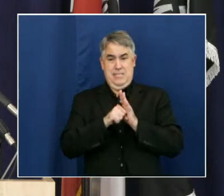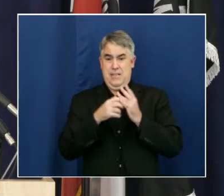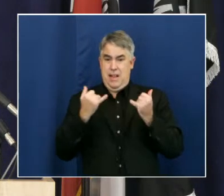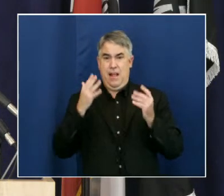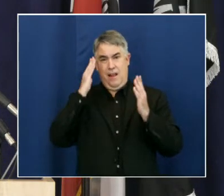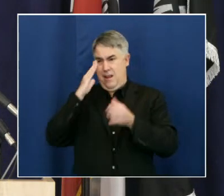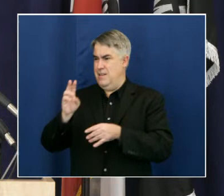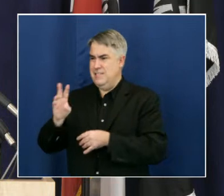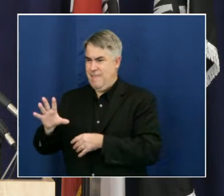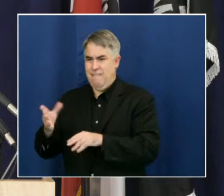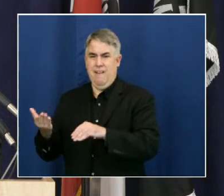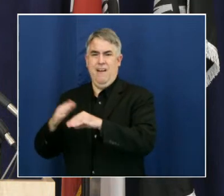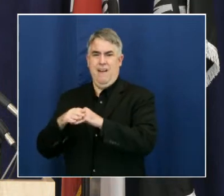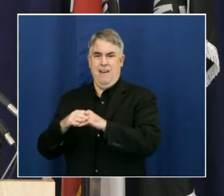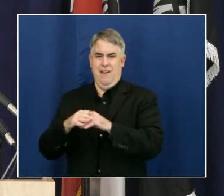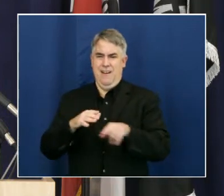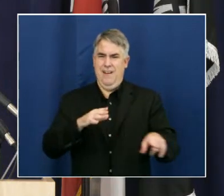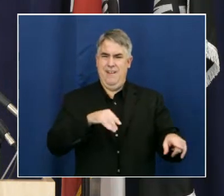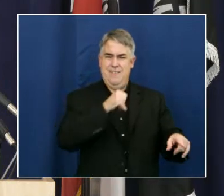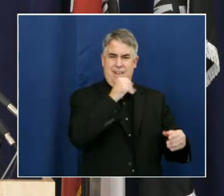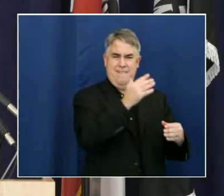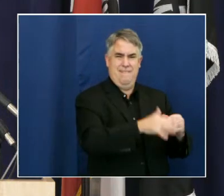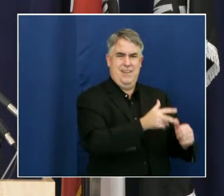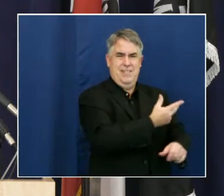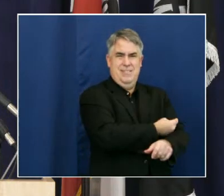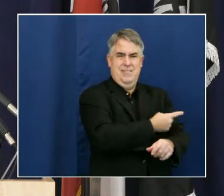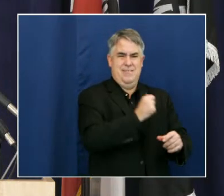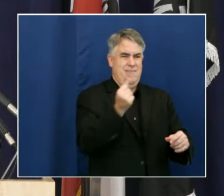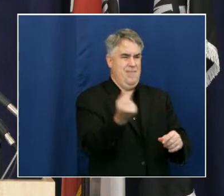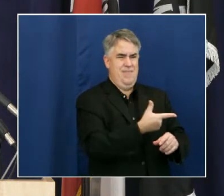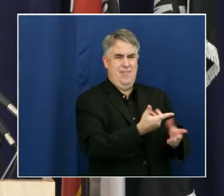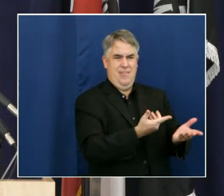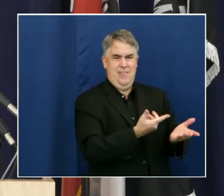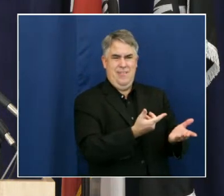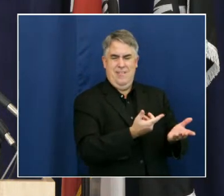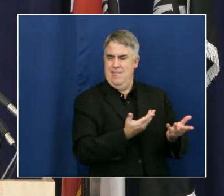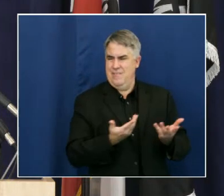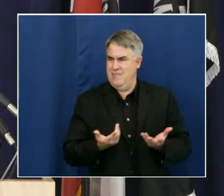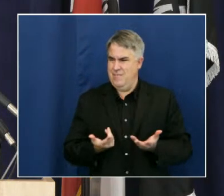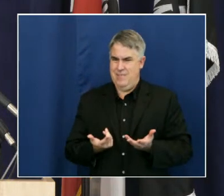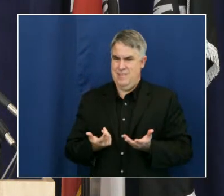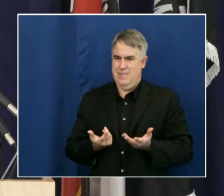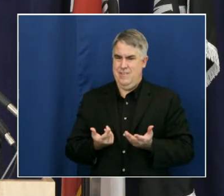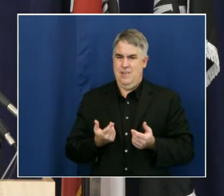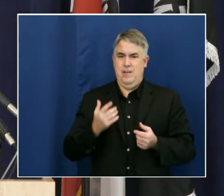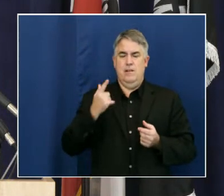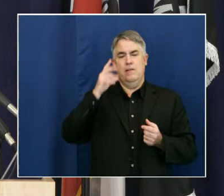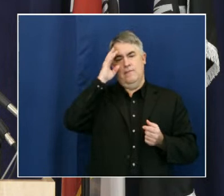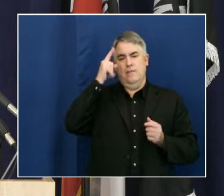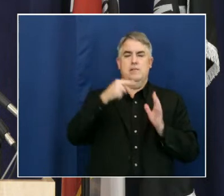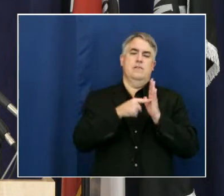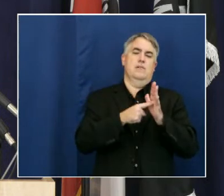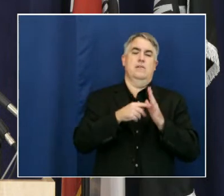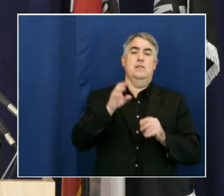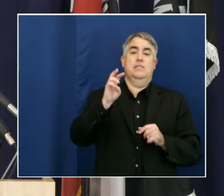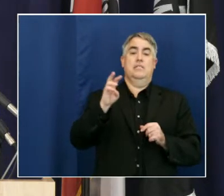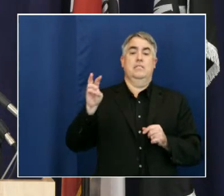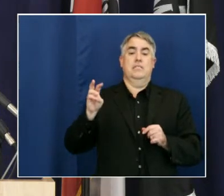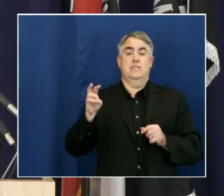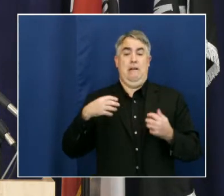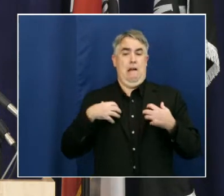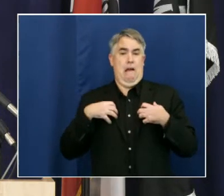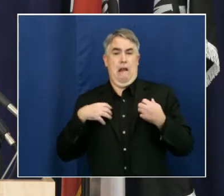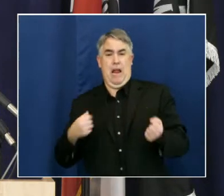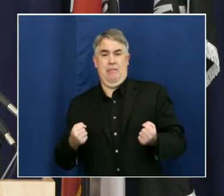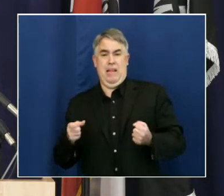if I'm understanding that correctly, people who are, perfectly healthy, 66 years old, not in healthcare, outside of